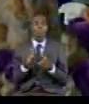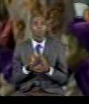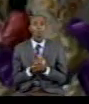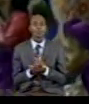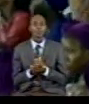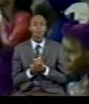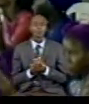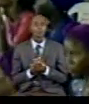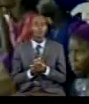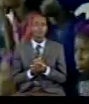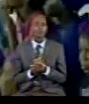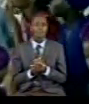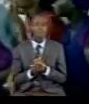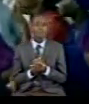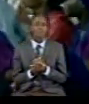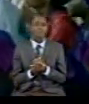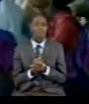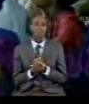Full redemption.